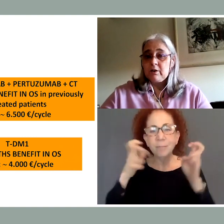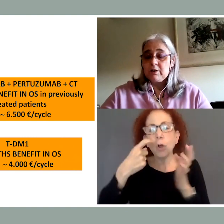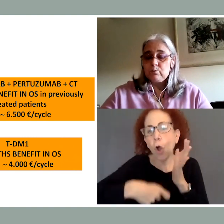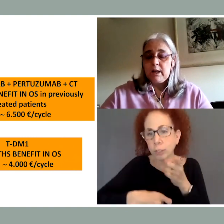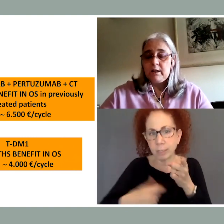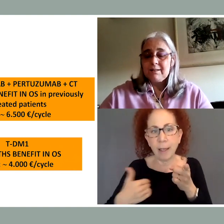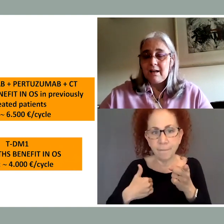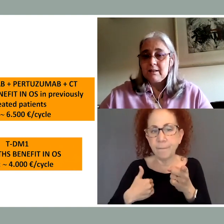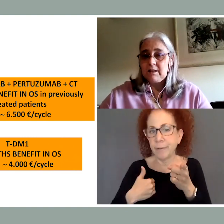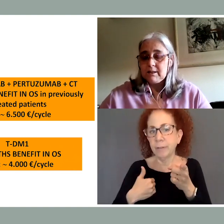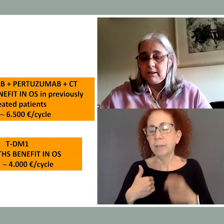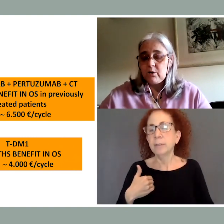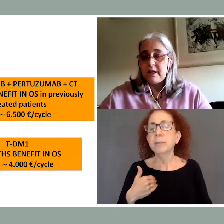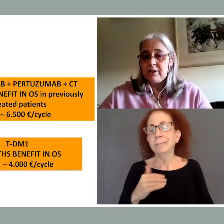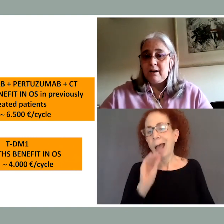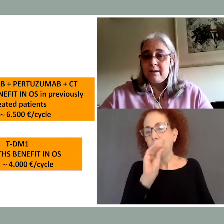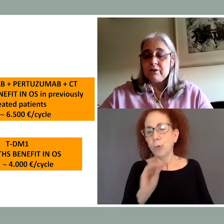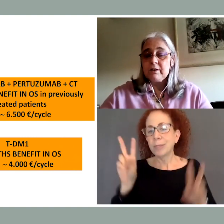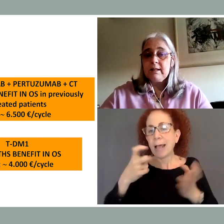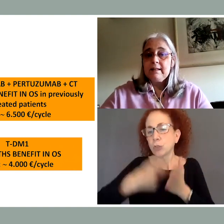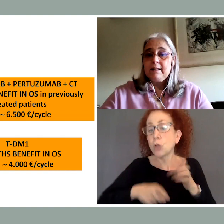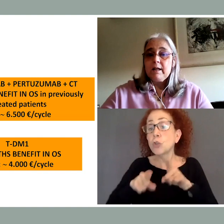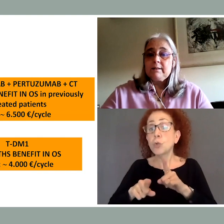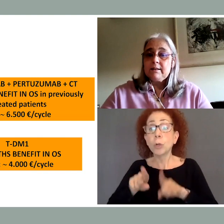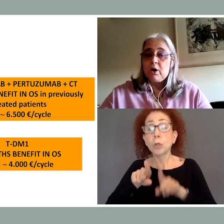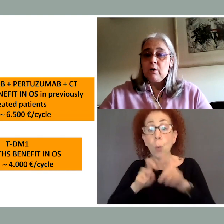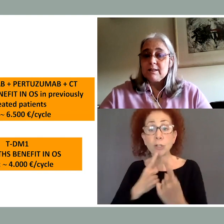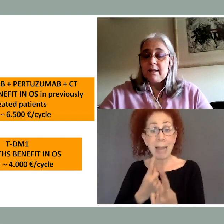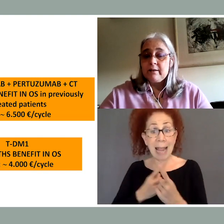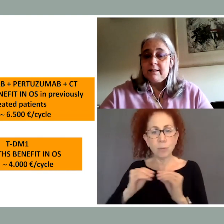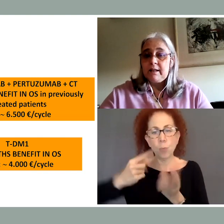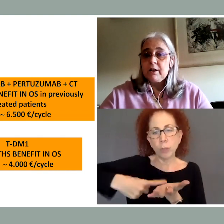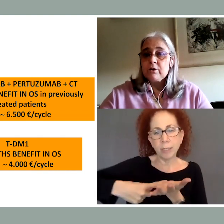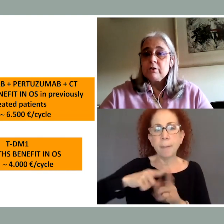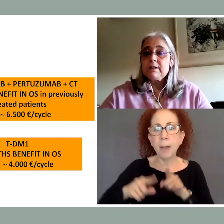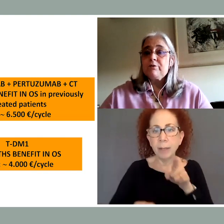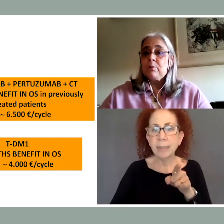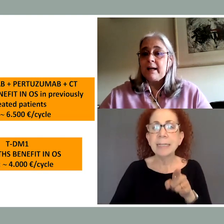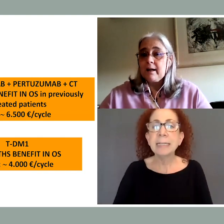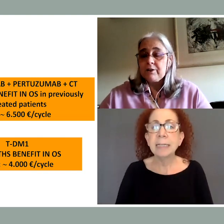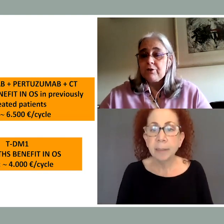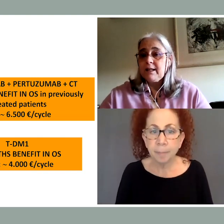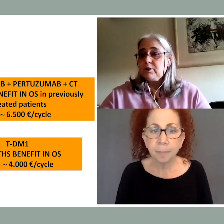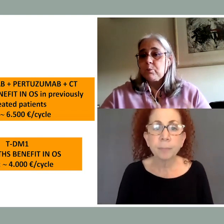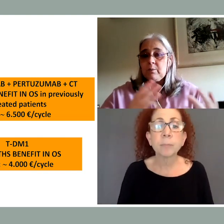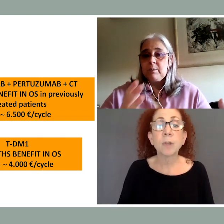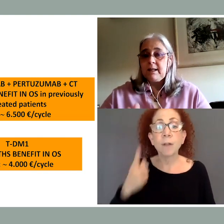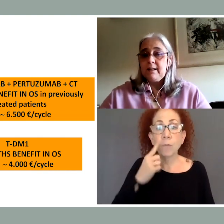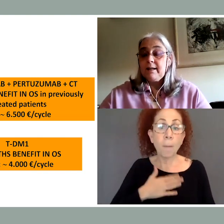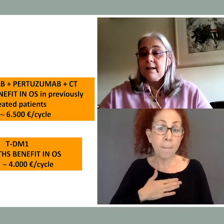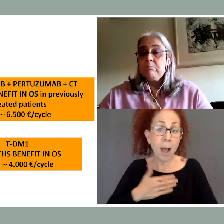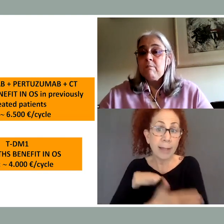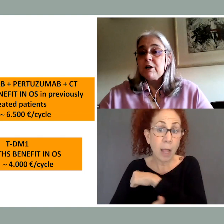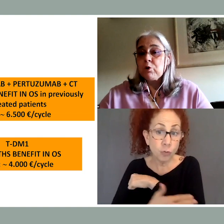cost because we can discuss this in the question and answer. And this cost there is in euros, and for my country, it's